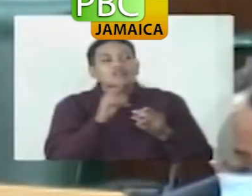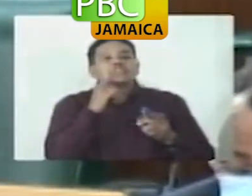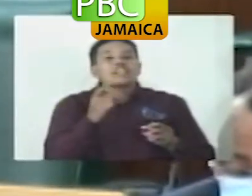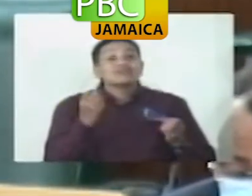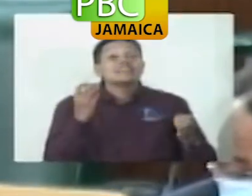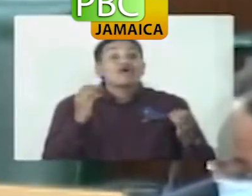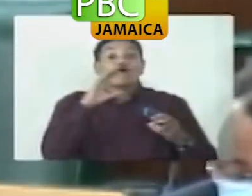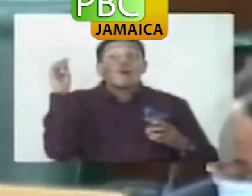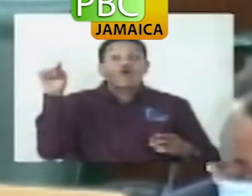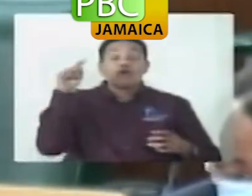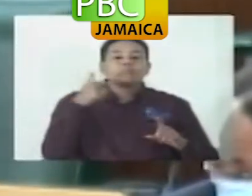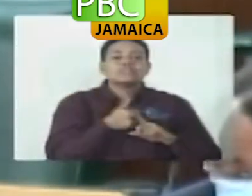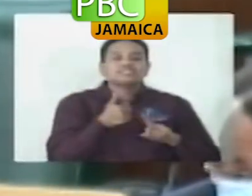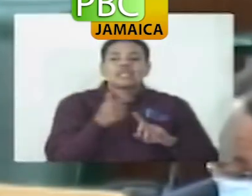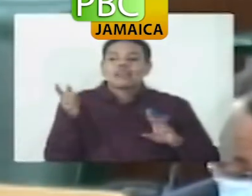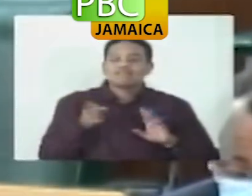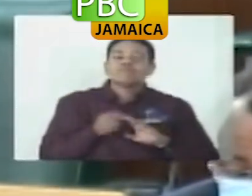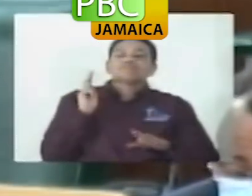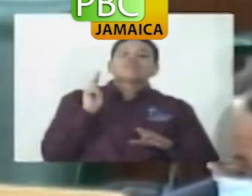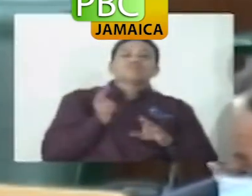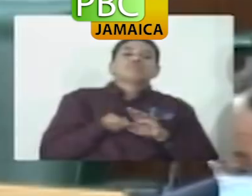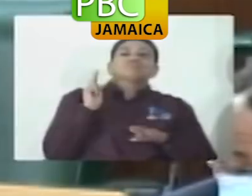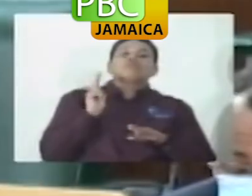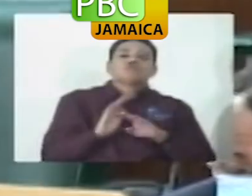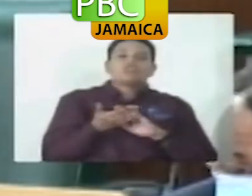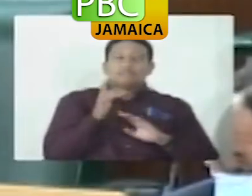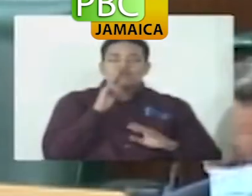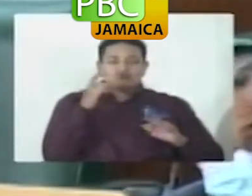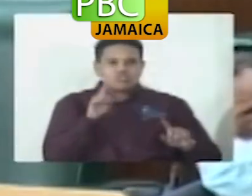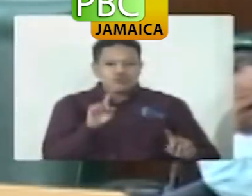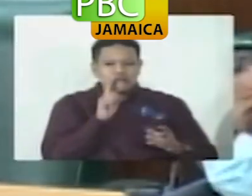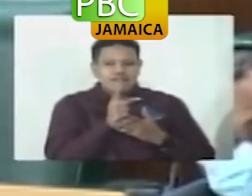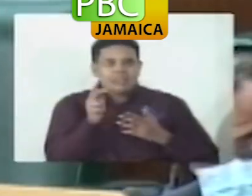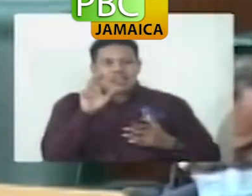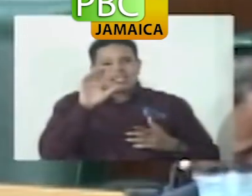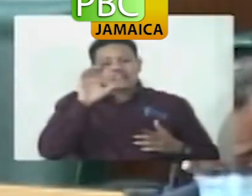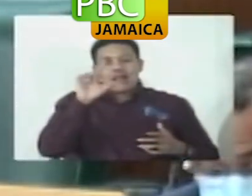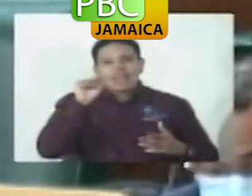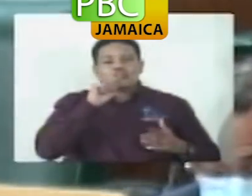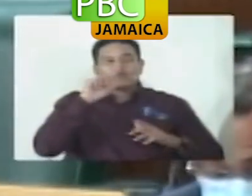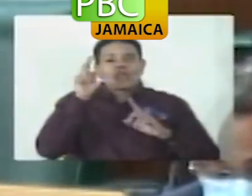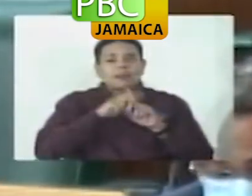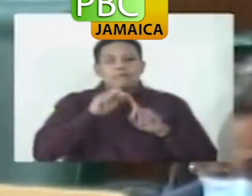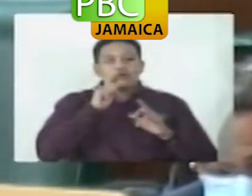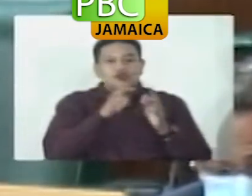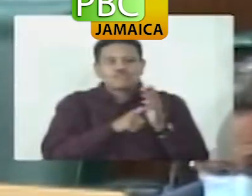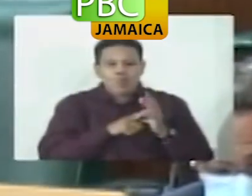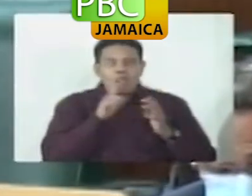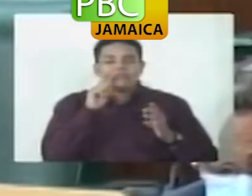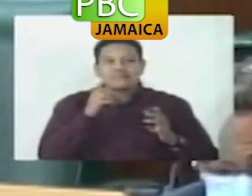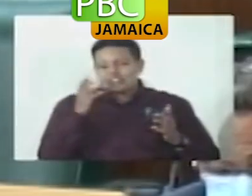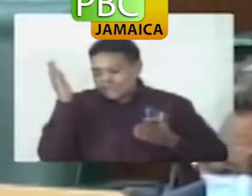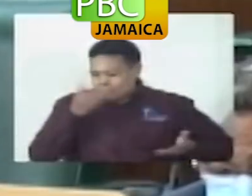several companies have been pulling out of Jamaica as a result of the failure of the CLA to implement the required import-export